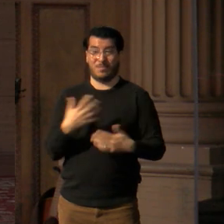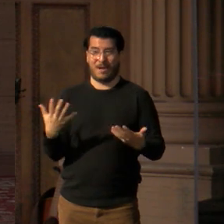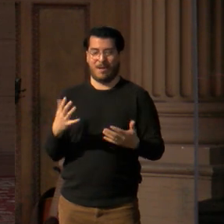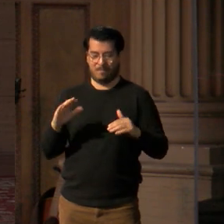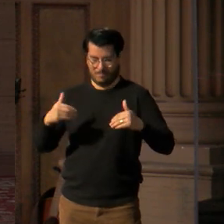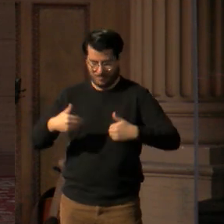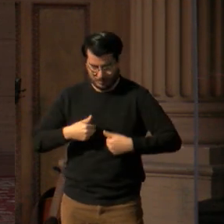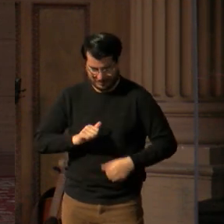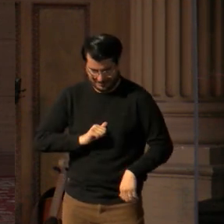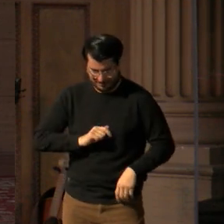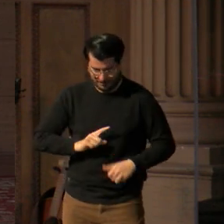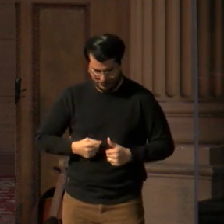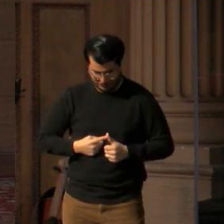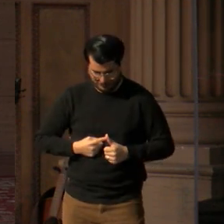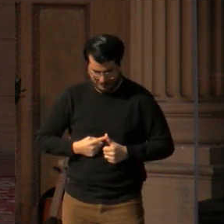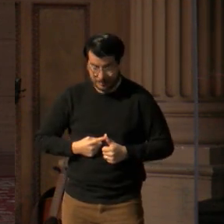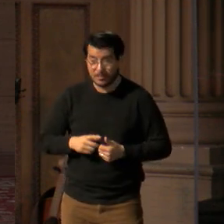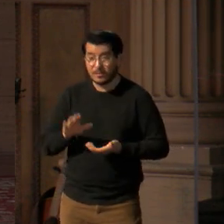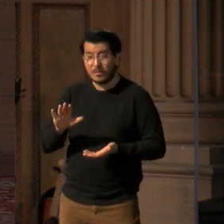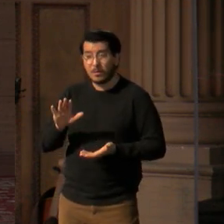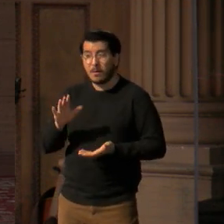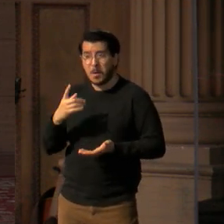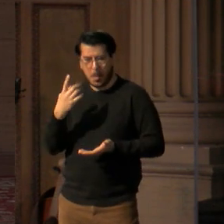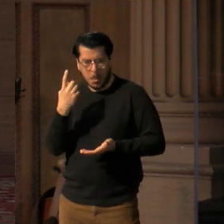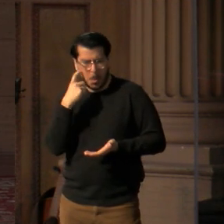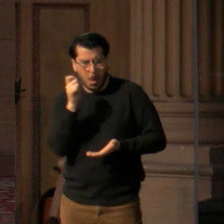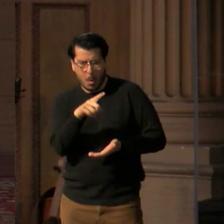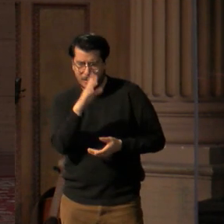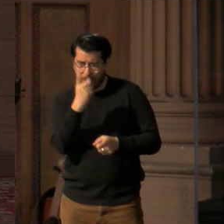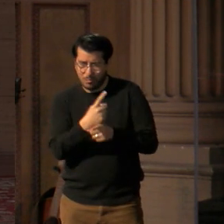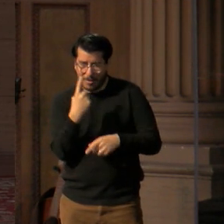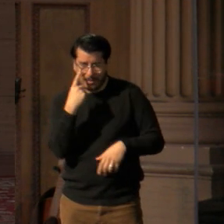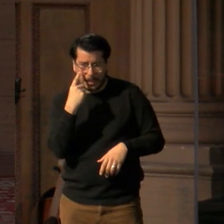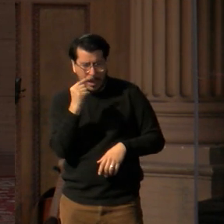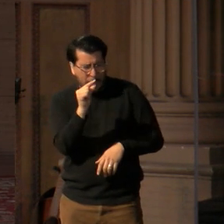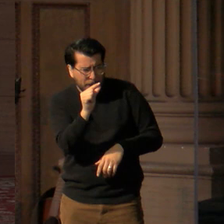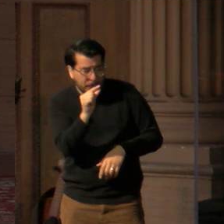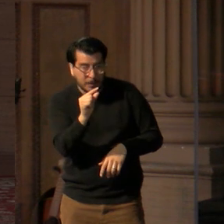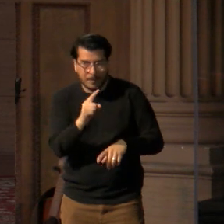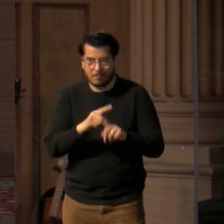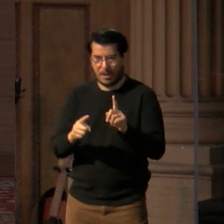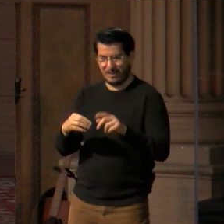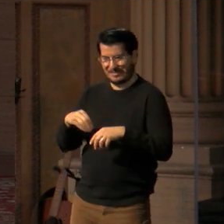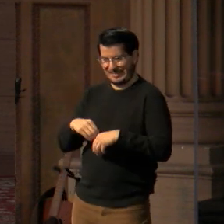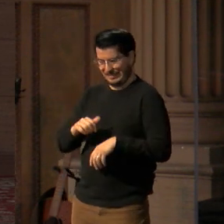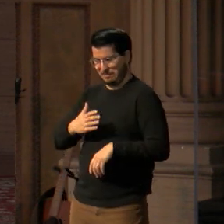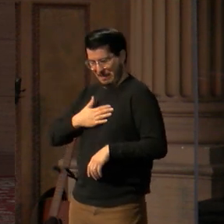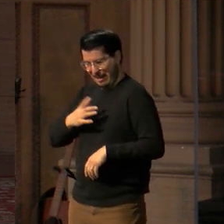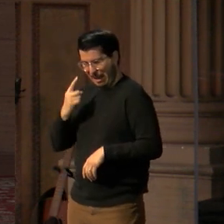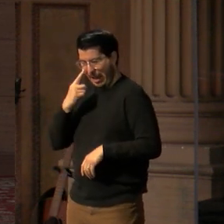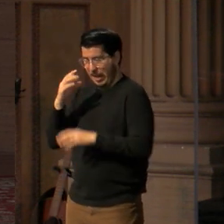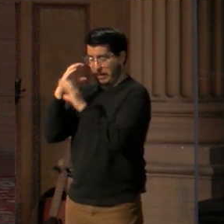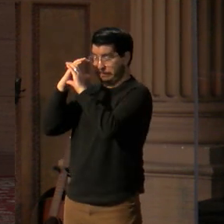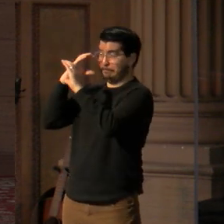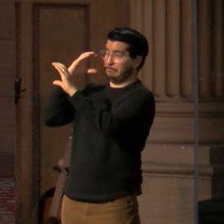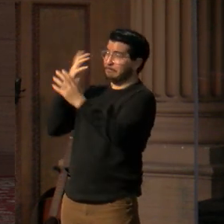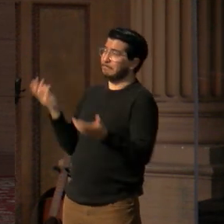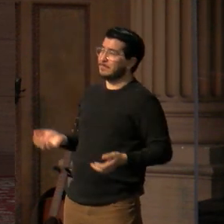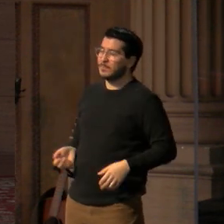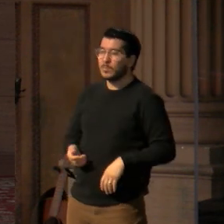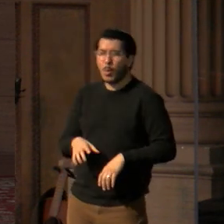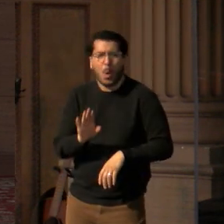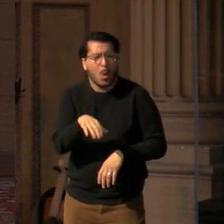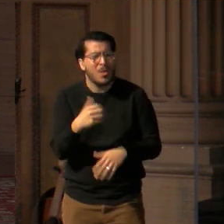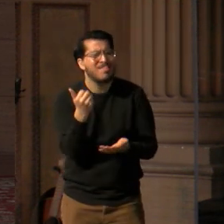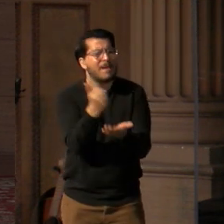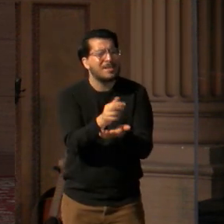Again, verse three, he says, why do you see the speck that's in your brother's eye, but do not notice the log that's in your own eye? Or how can you say to your brother, let me take the